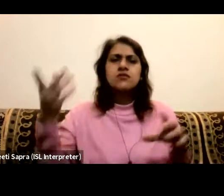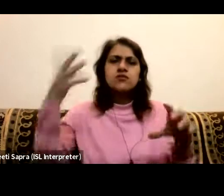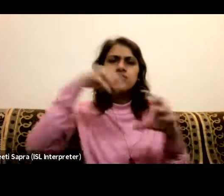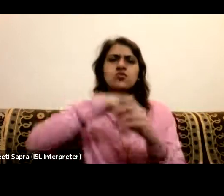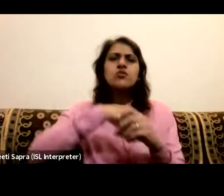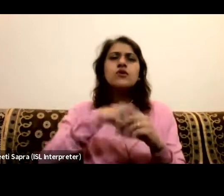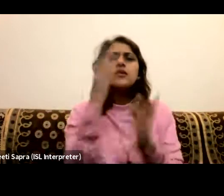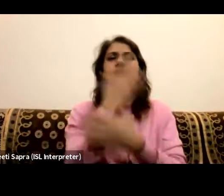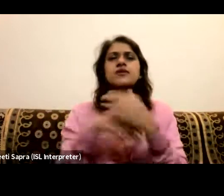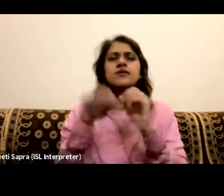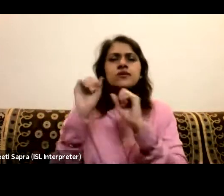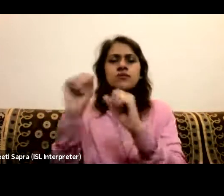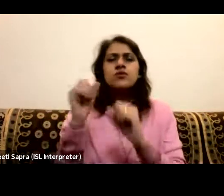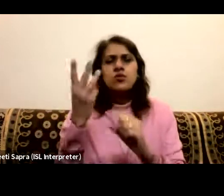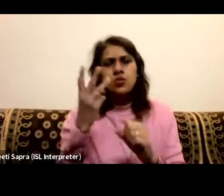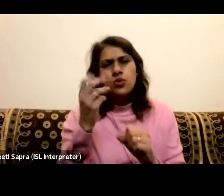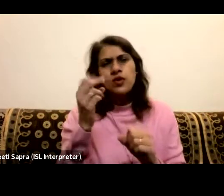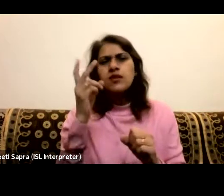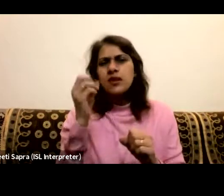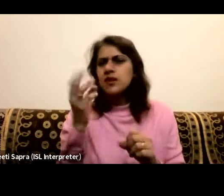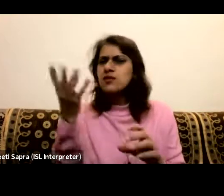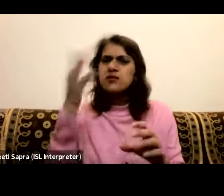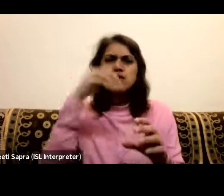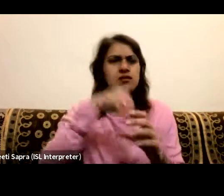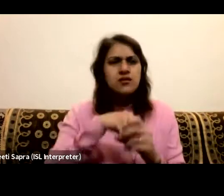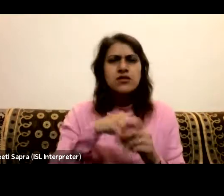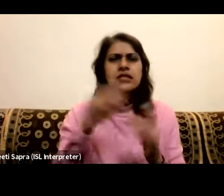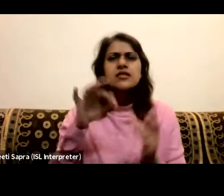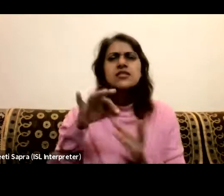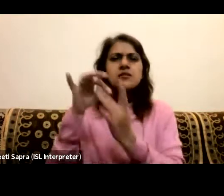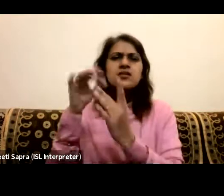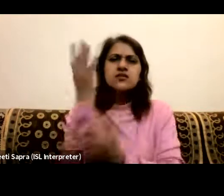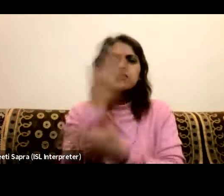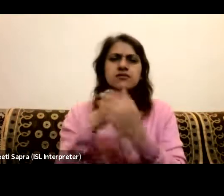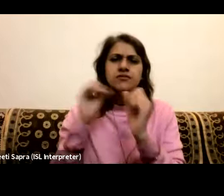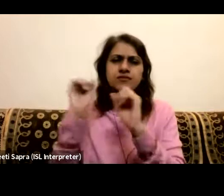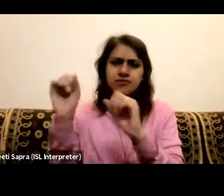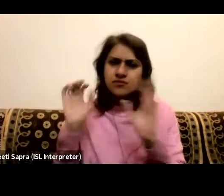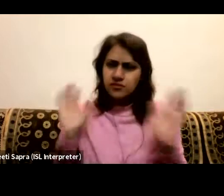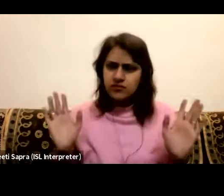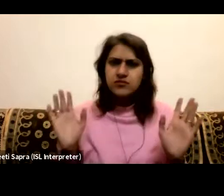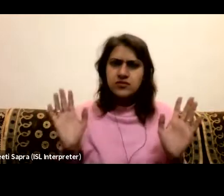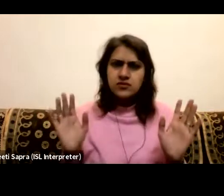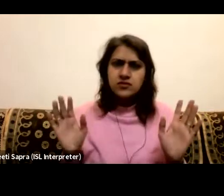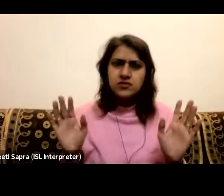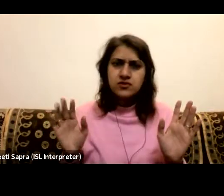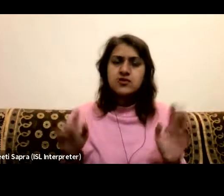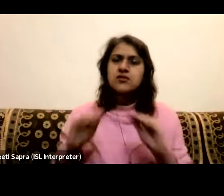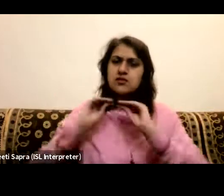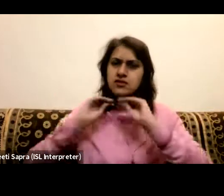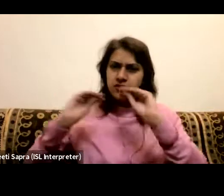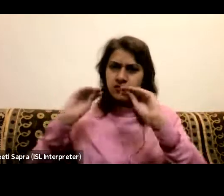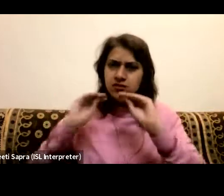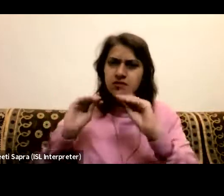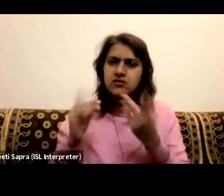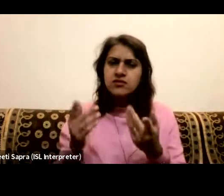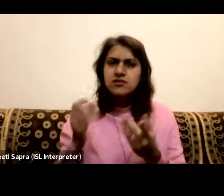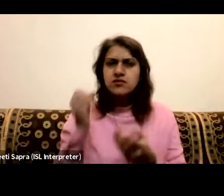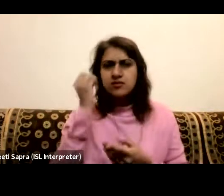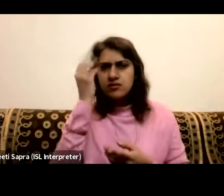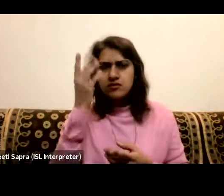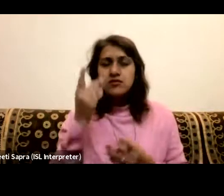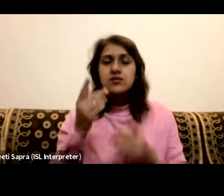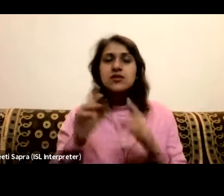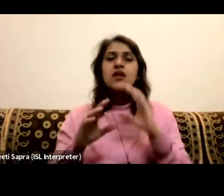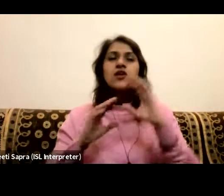numbers will keep going up as you realize that these people are just like anybody else. Only thing that differs them from others is the communication